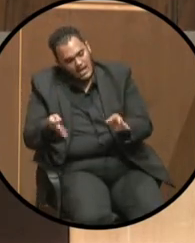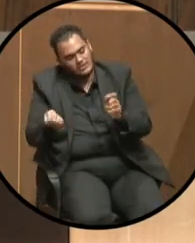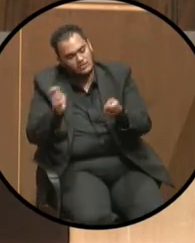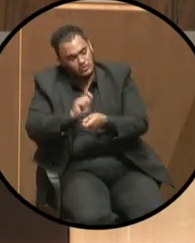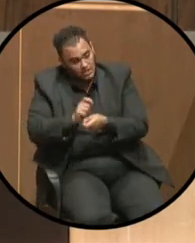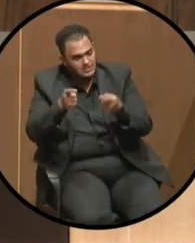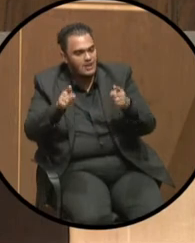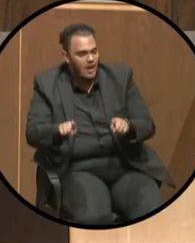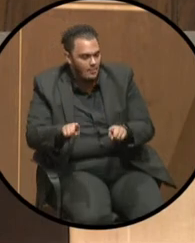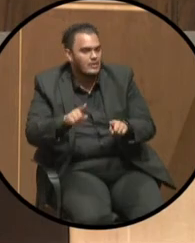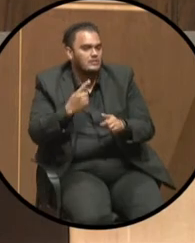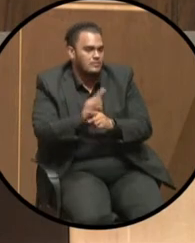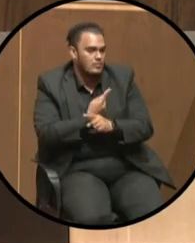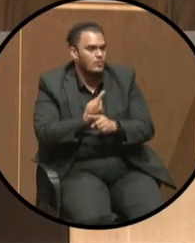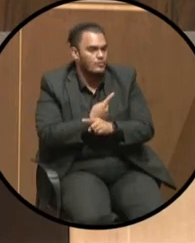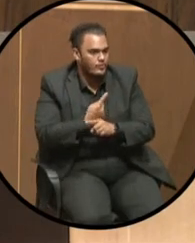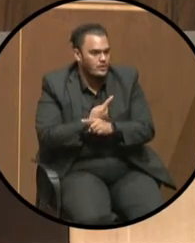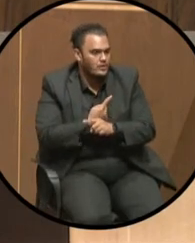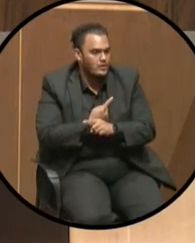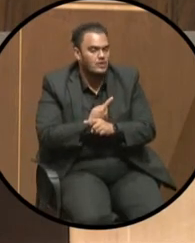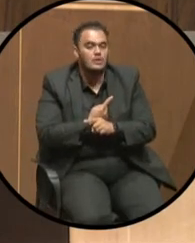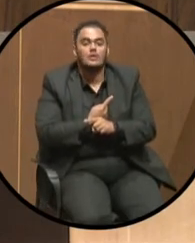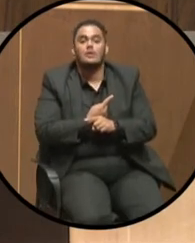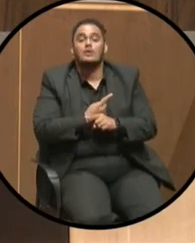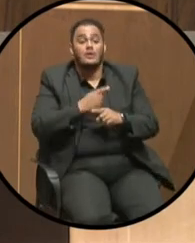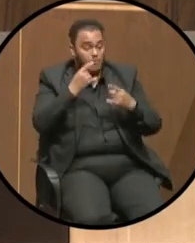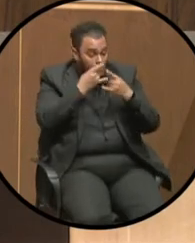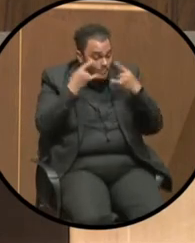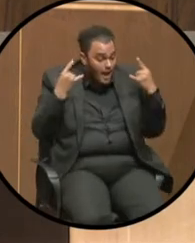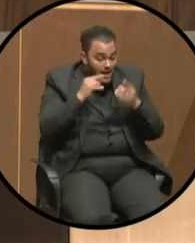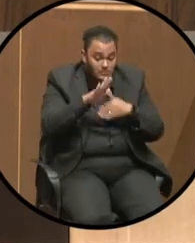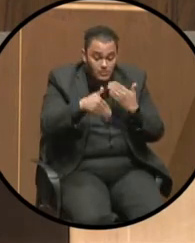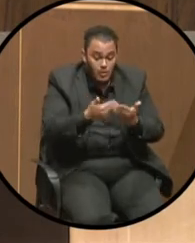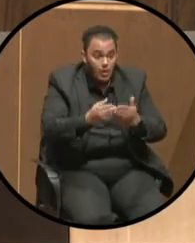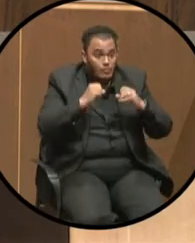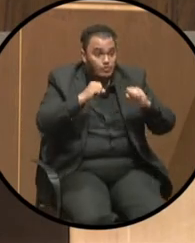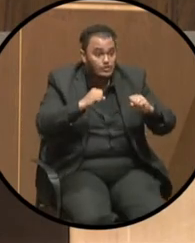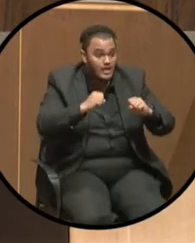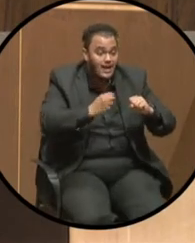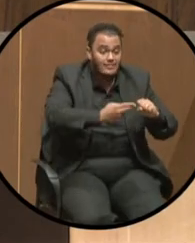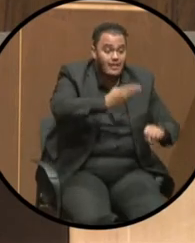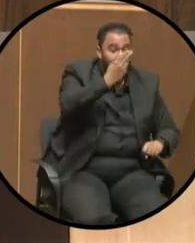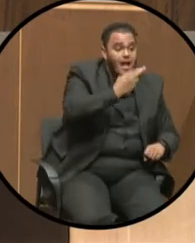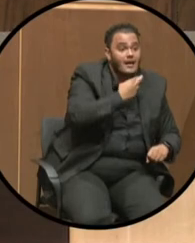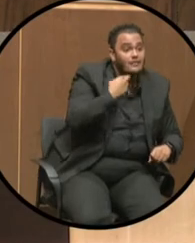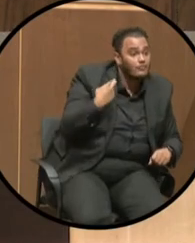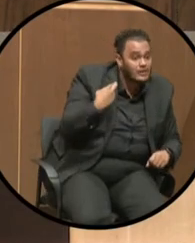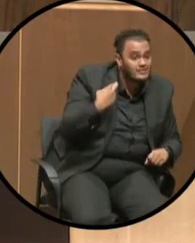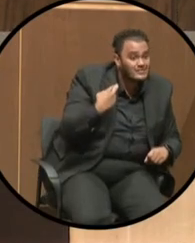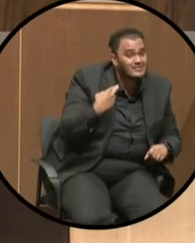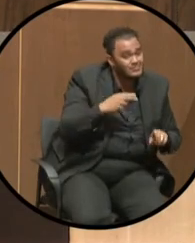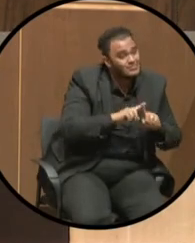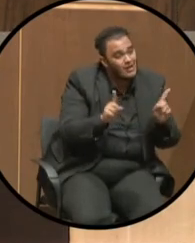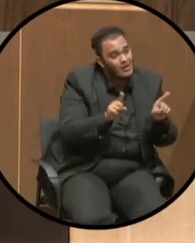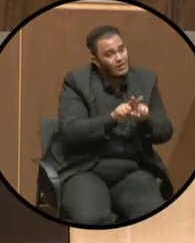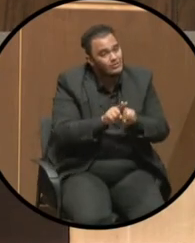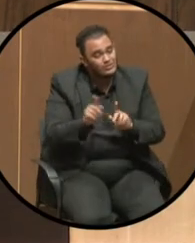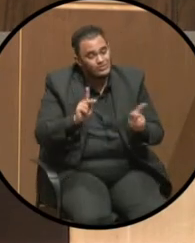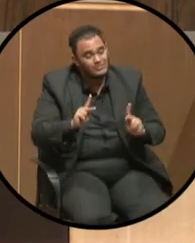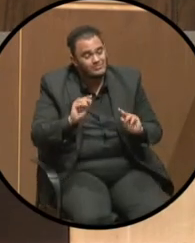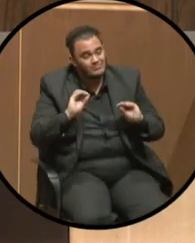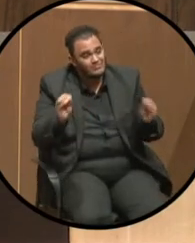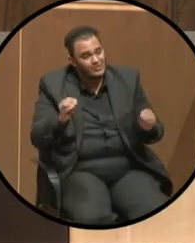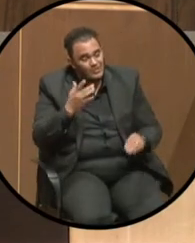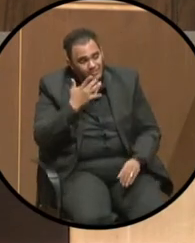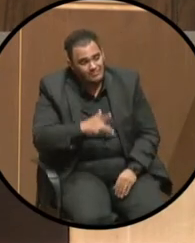for all people indoors protects not only the most vulnerable among us, it protects the most unlucky as well.